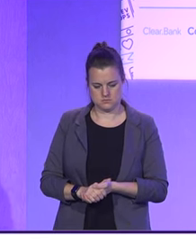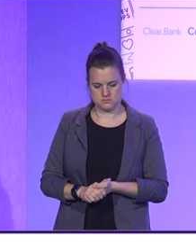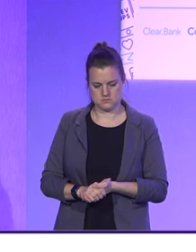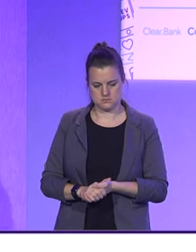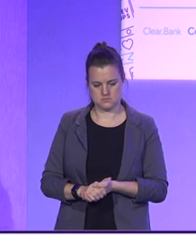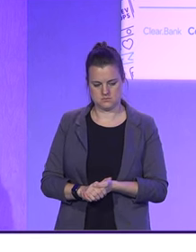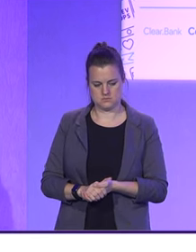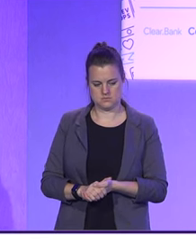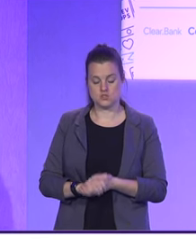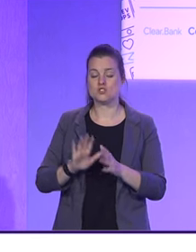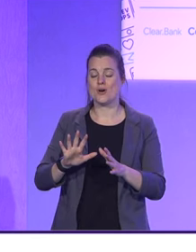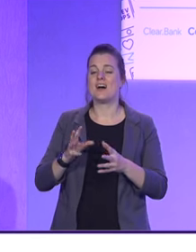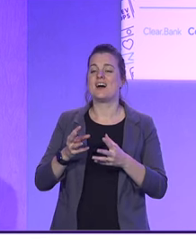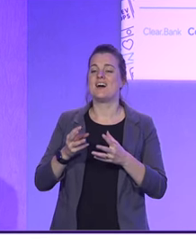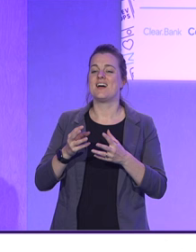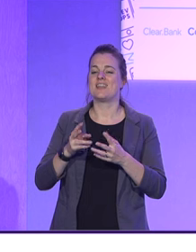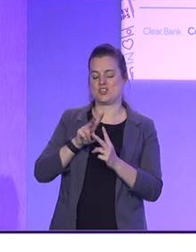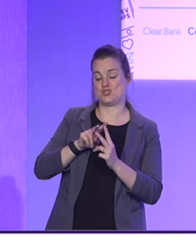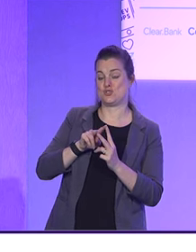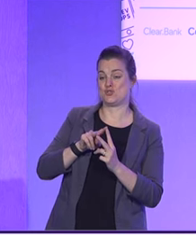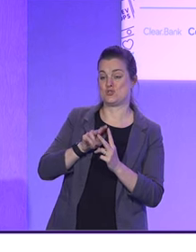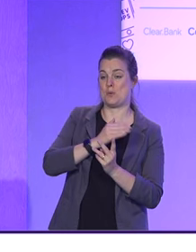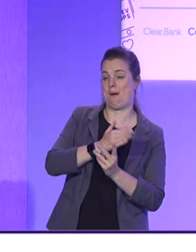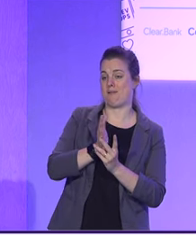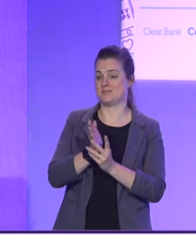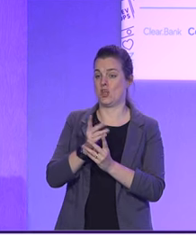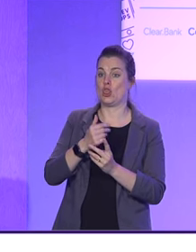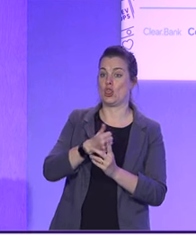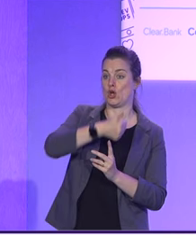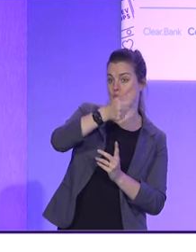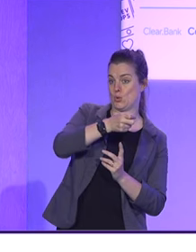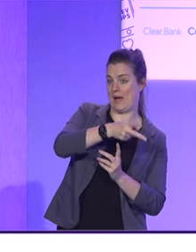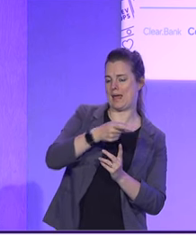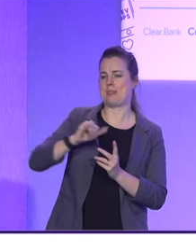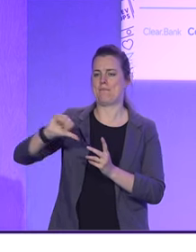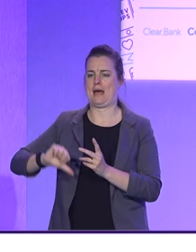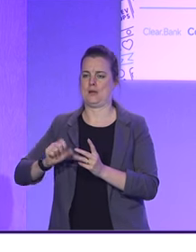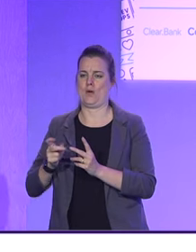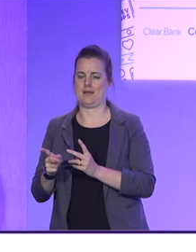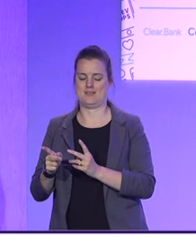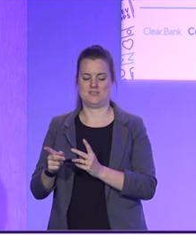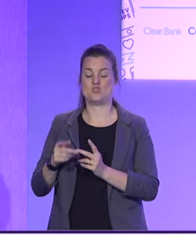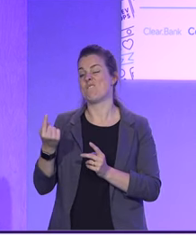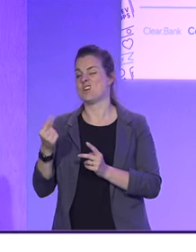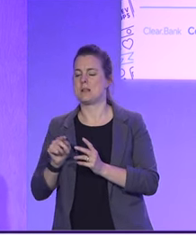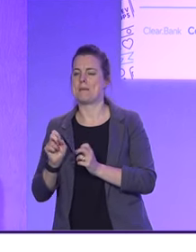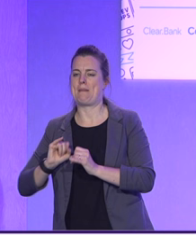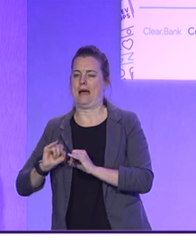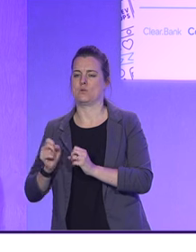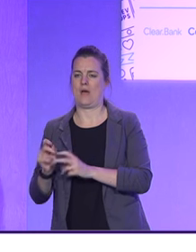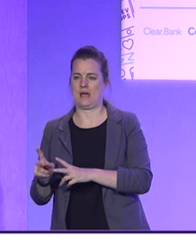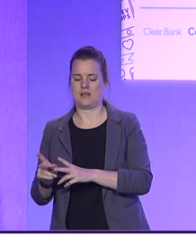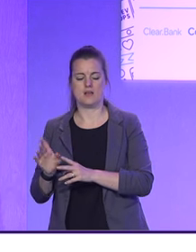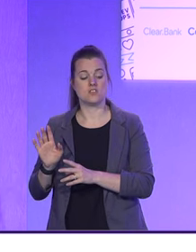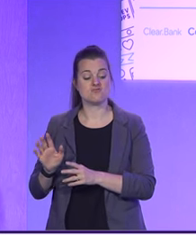split into parts. Basically, the bad way and the good way. So the first thing we do is in the bad way. So basically, what we